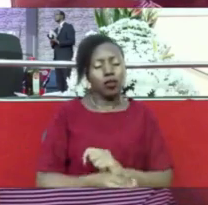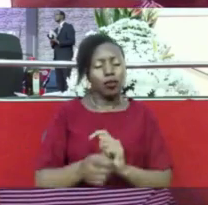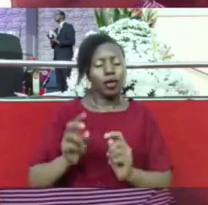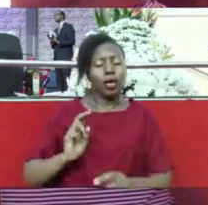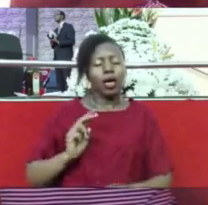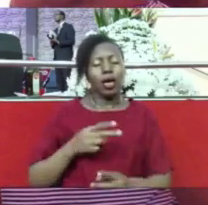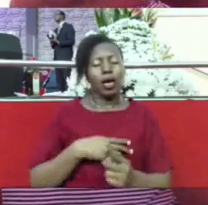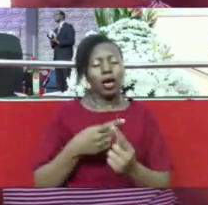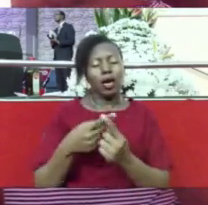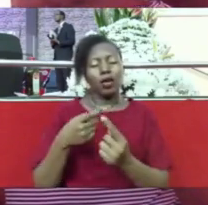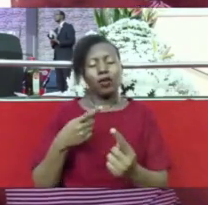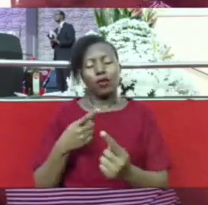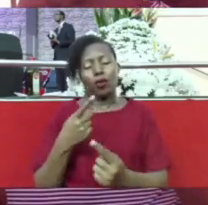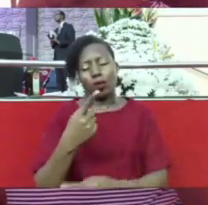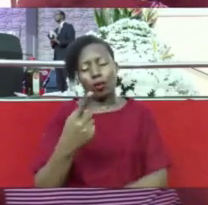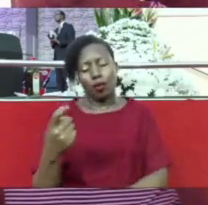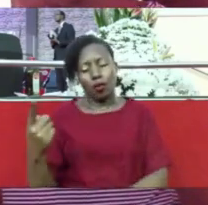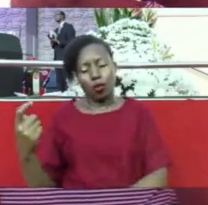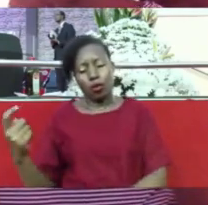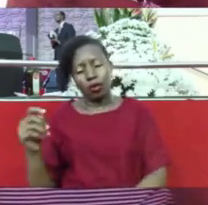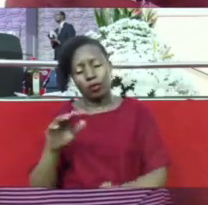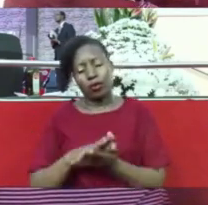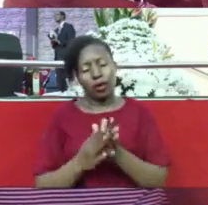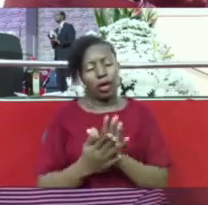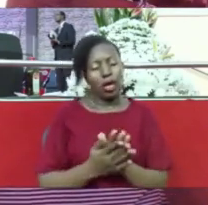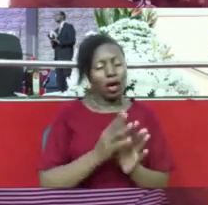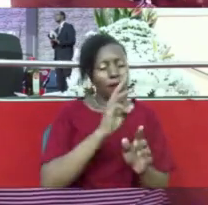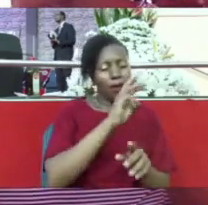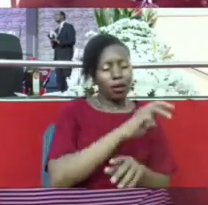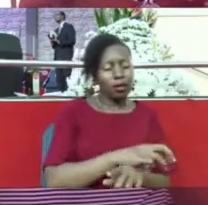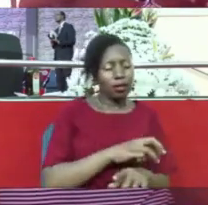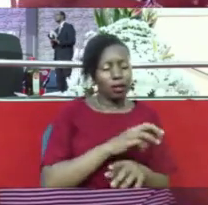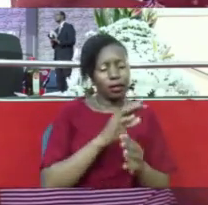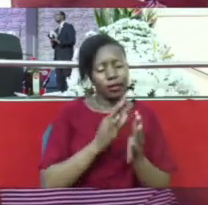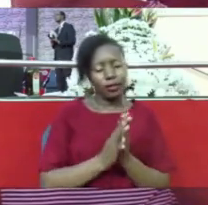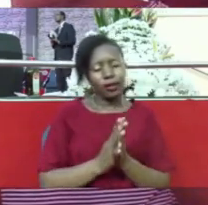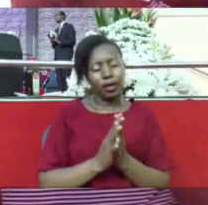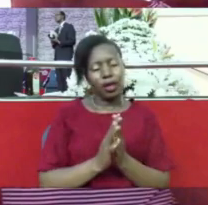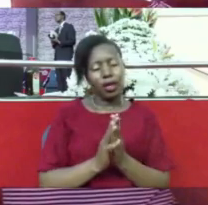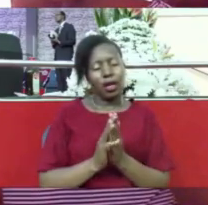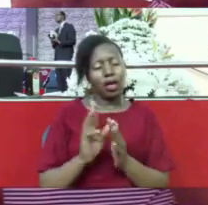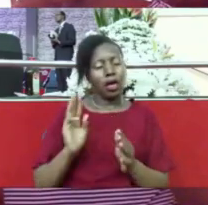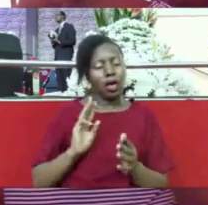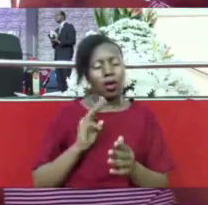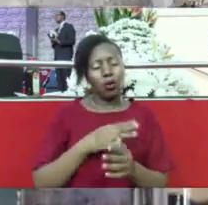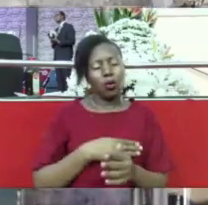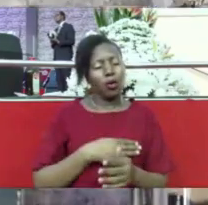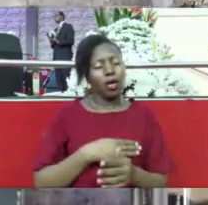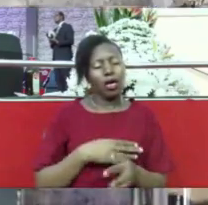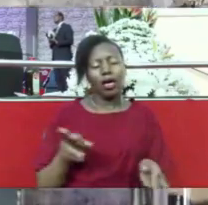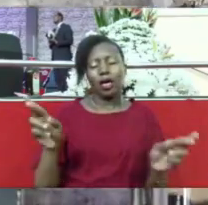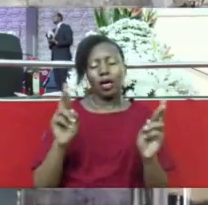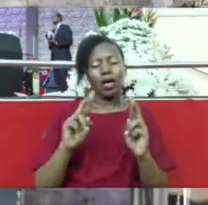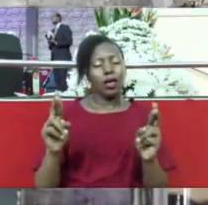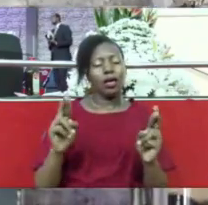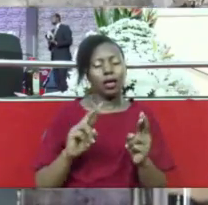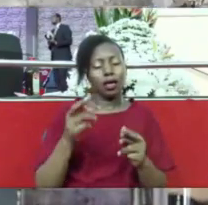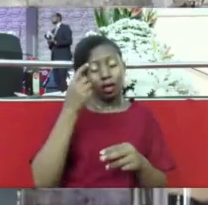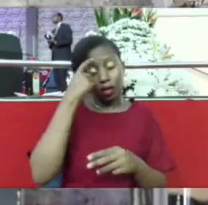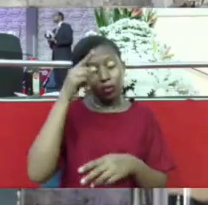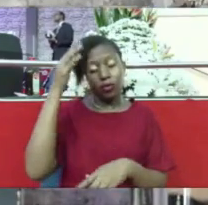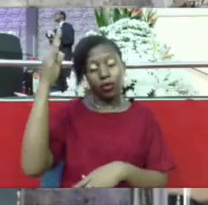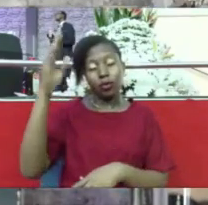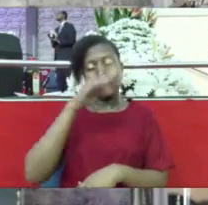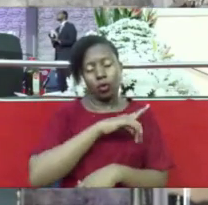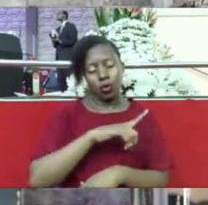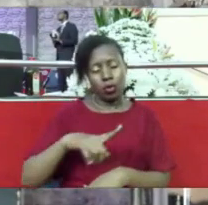worm into a harrow, oh God. Unatutoa kutoka wadudu kufanyika silaha. We gonna be available for you, oh Jehovah. Tutakuwa tukipatikana kwa